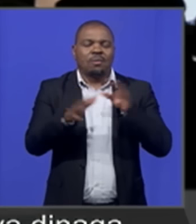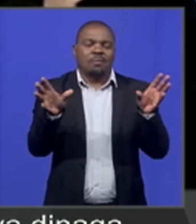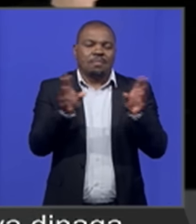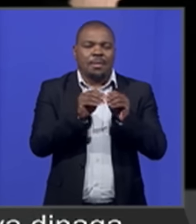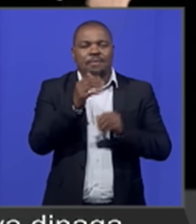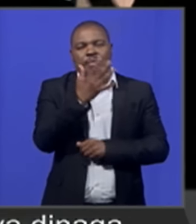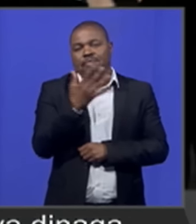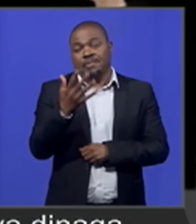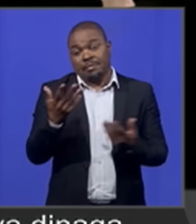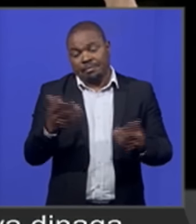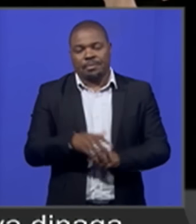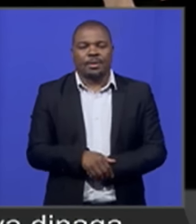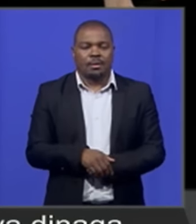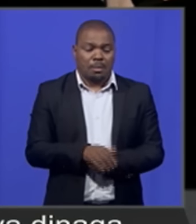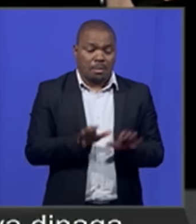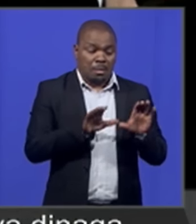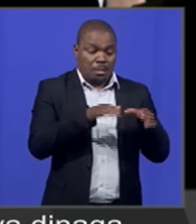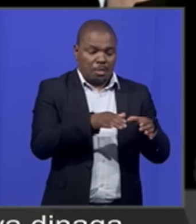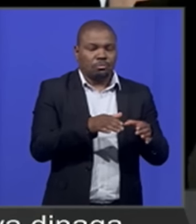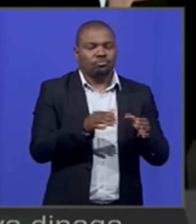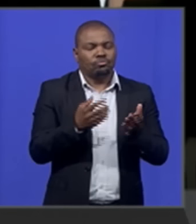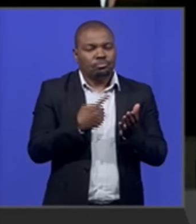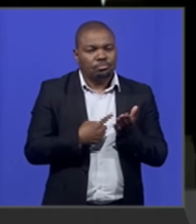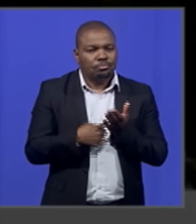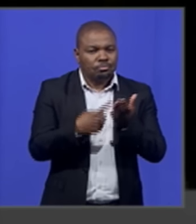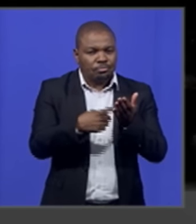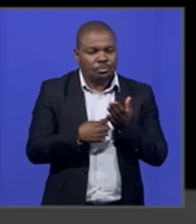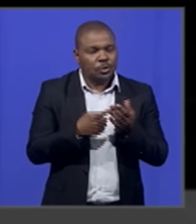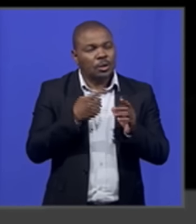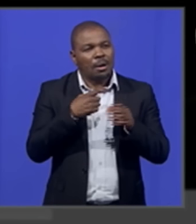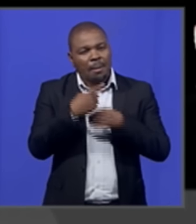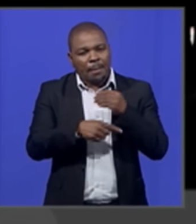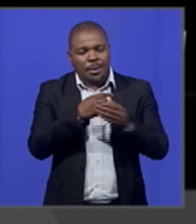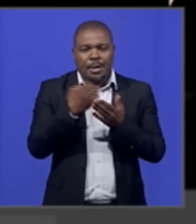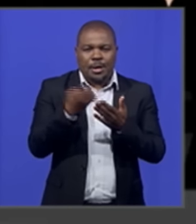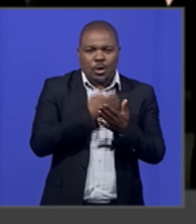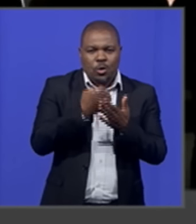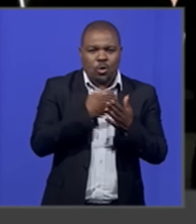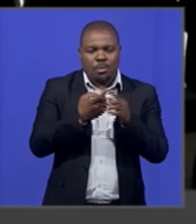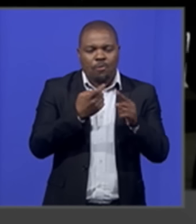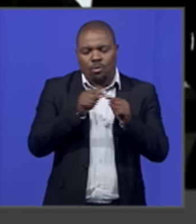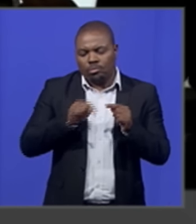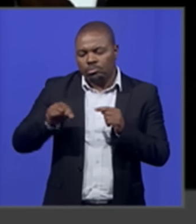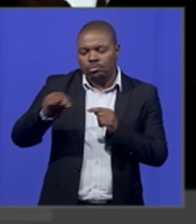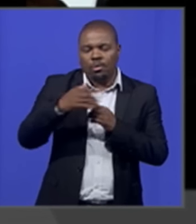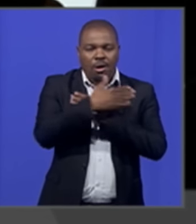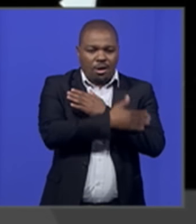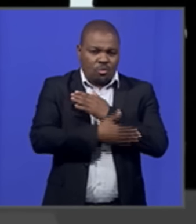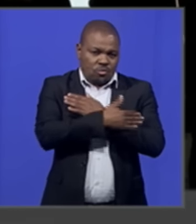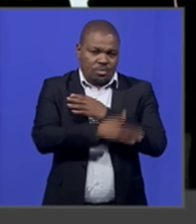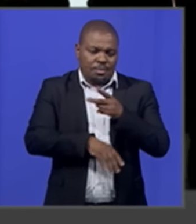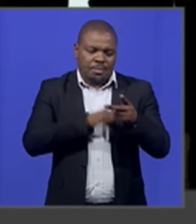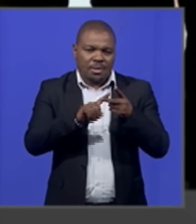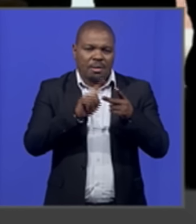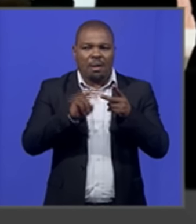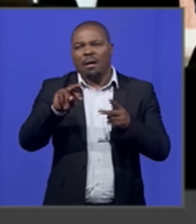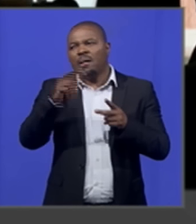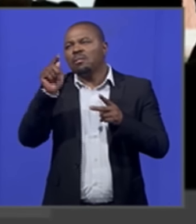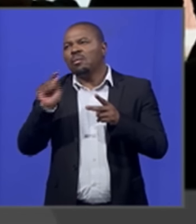Seboka se rulagantše go dumelelana ka merero e mmalwa ya tša ikonomi tša dinaga maloko le di ikonomi tša go